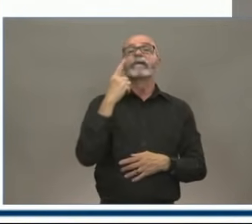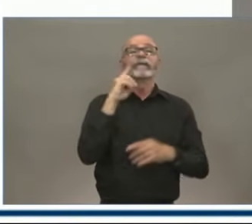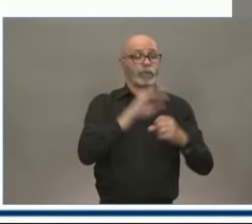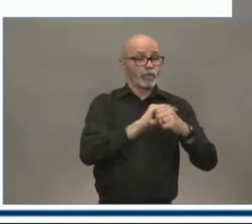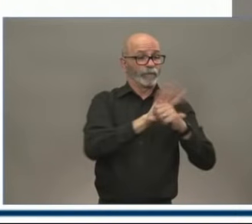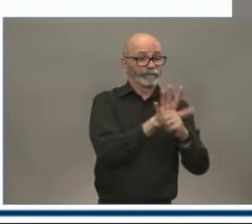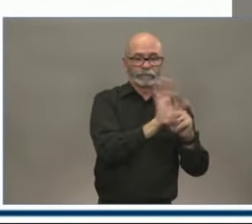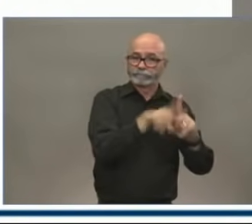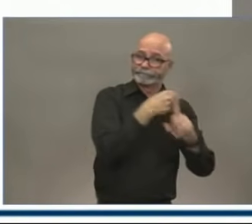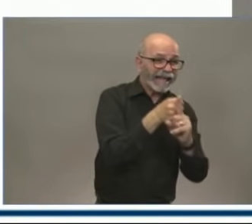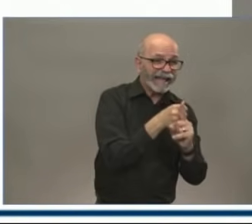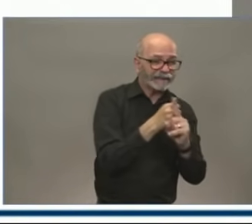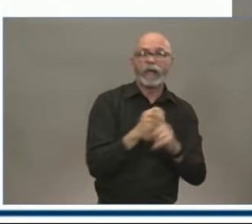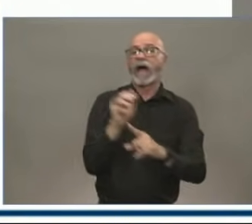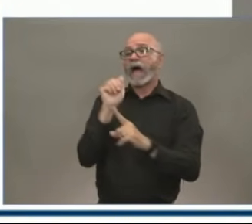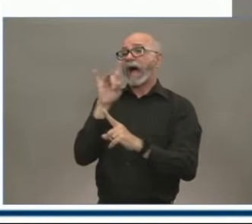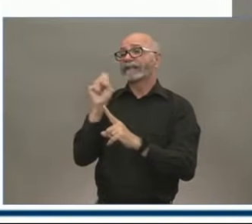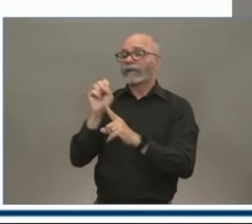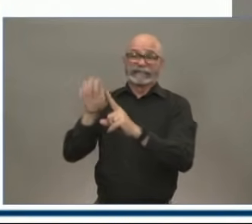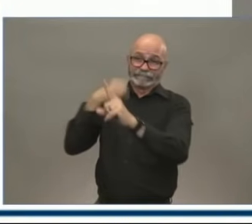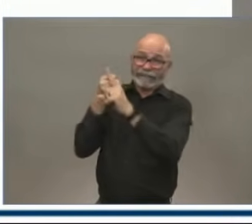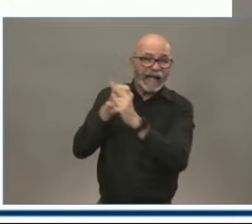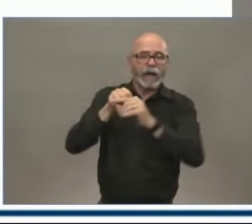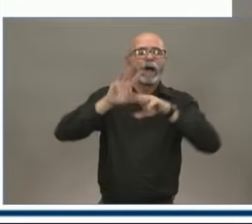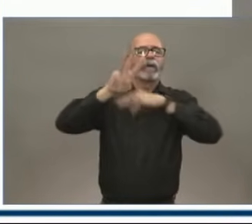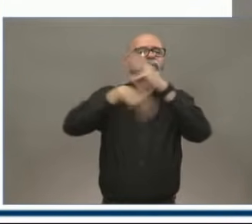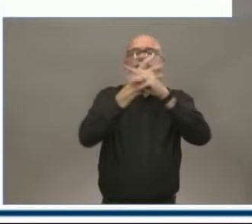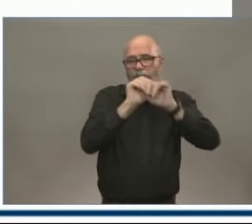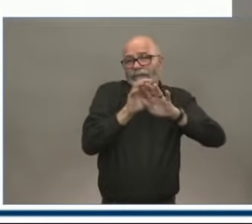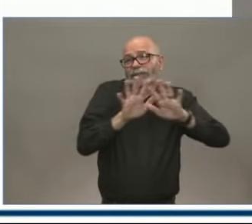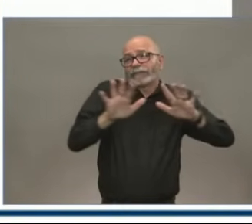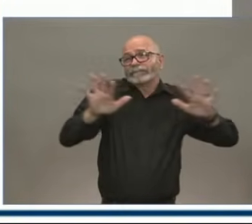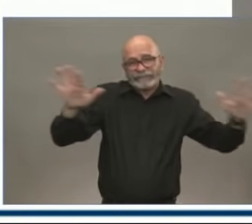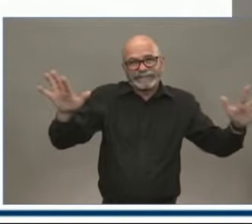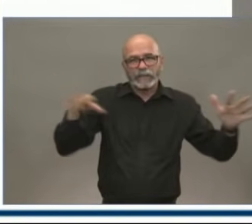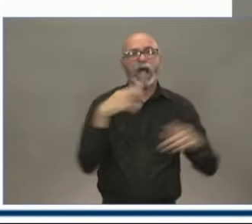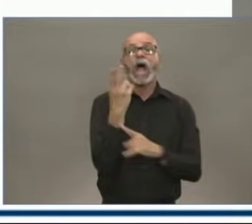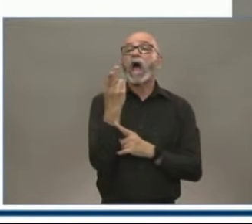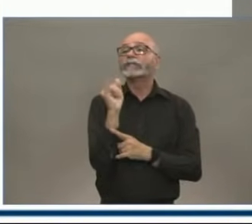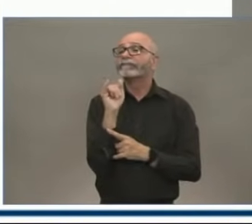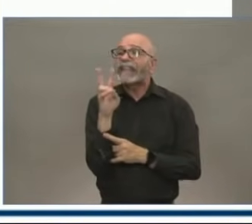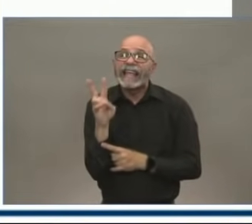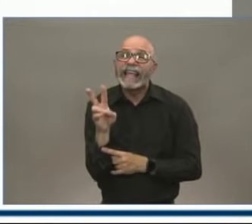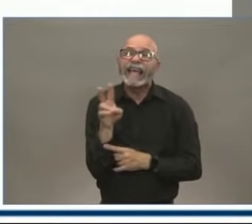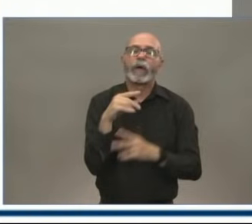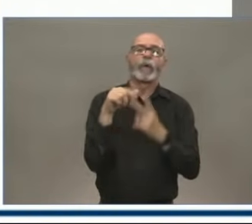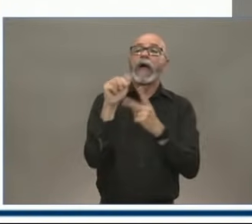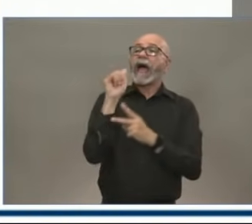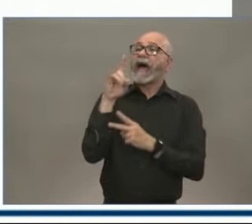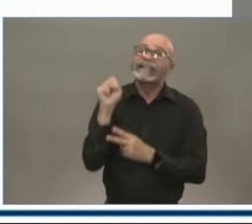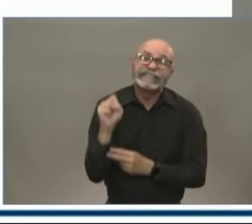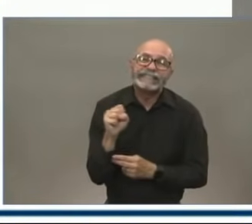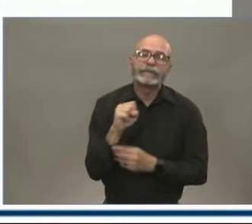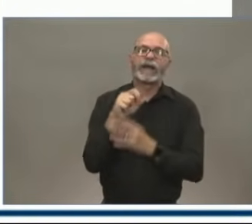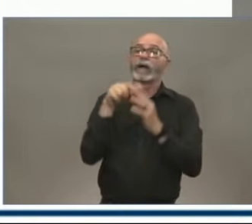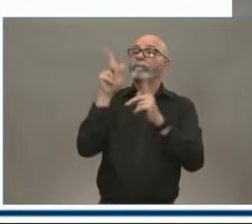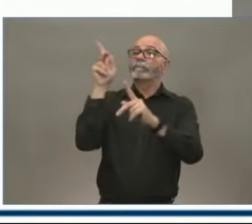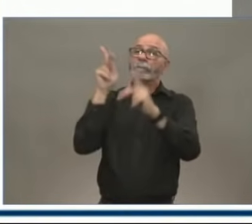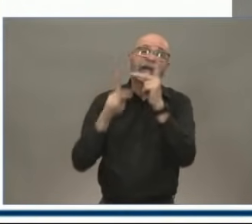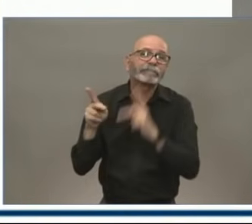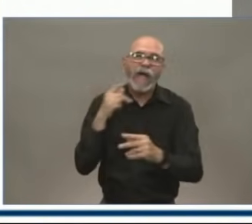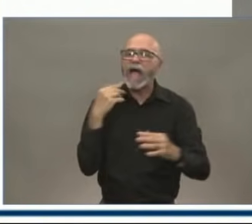populations harder than others, and the HIV-positive community is one of those. People living with HIV are at a higher risk of